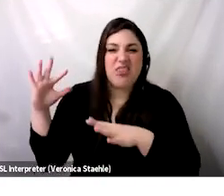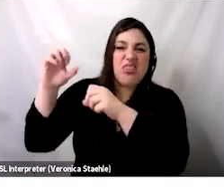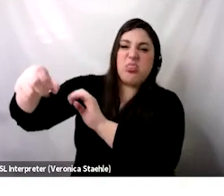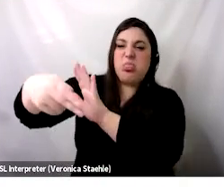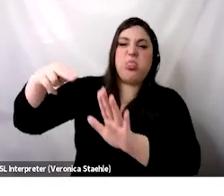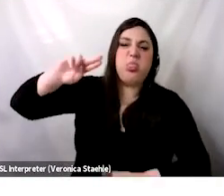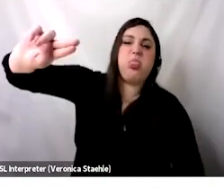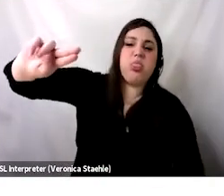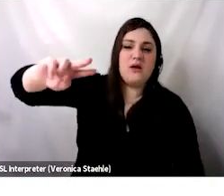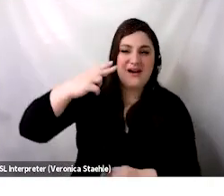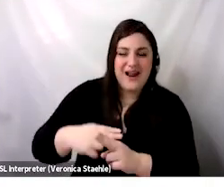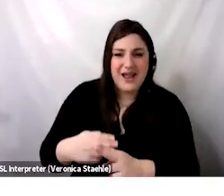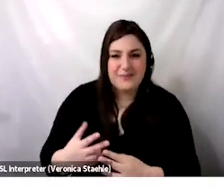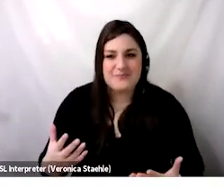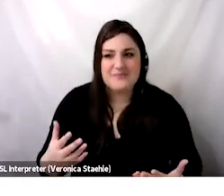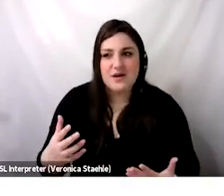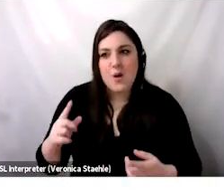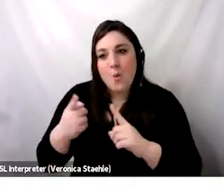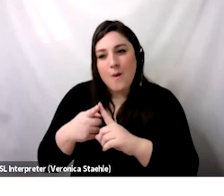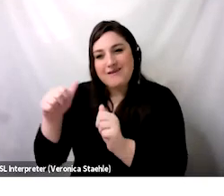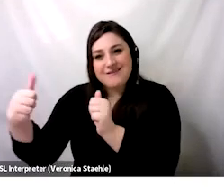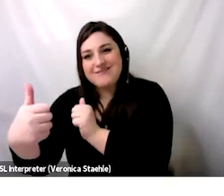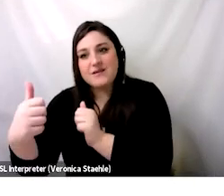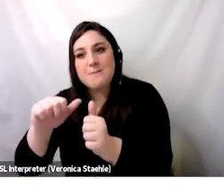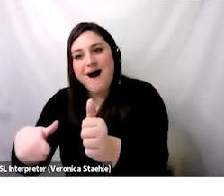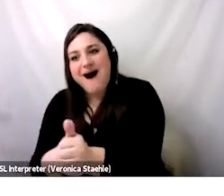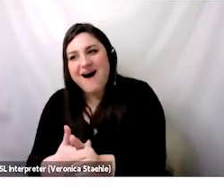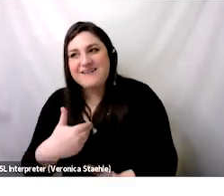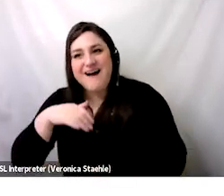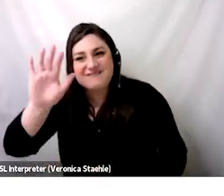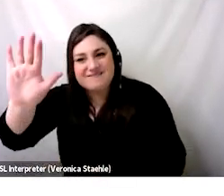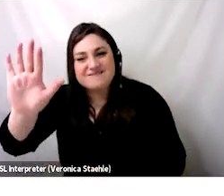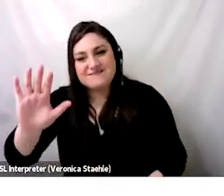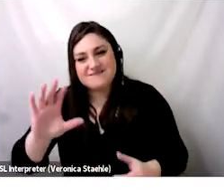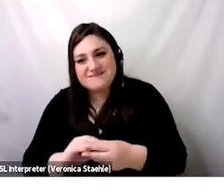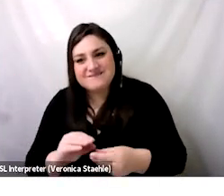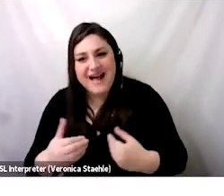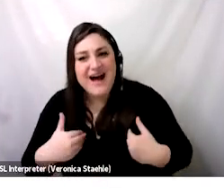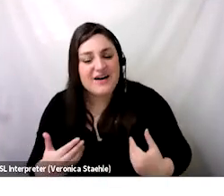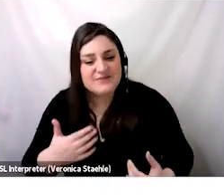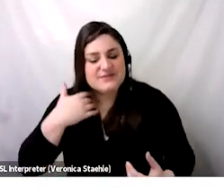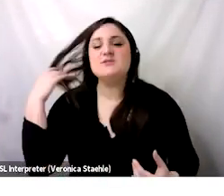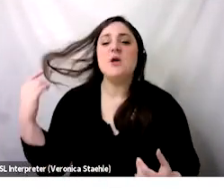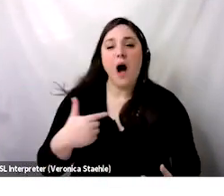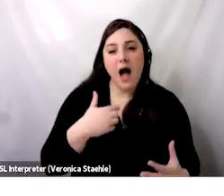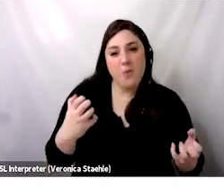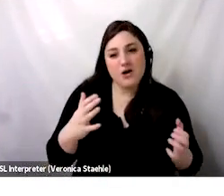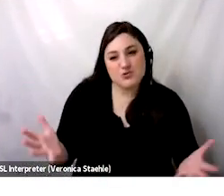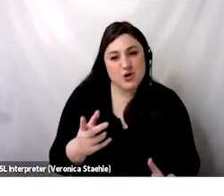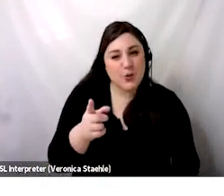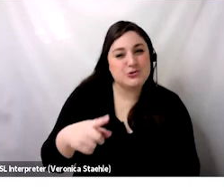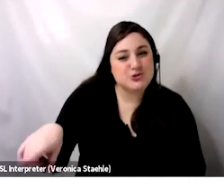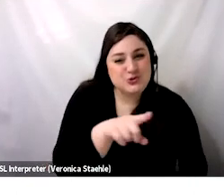about that. So that's why just going through research and getting people to stop and pause when they look at mountains and they look